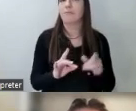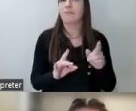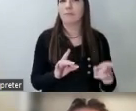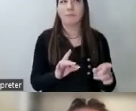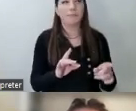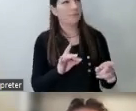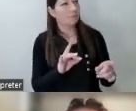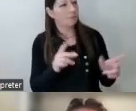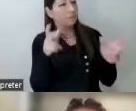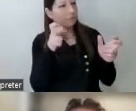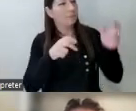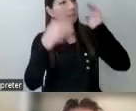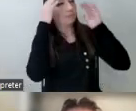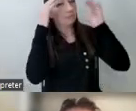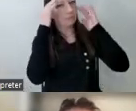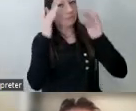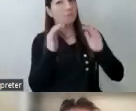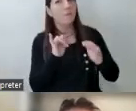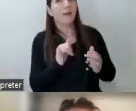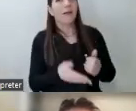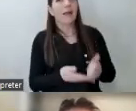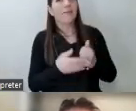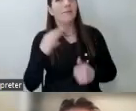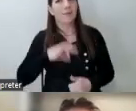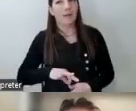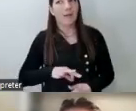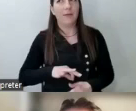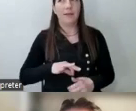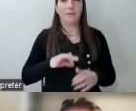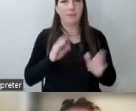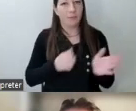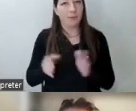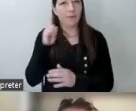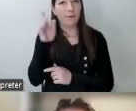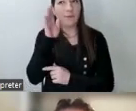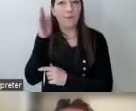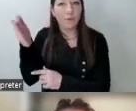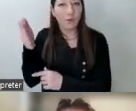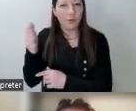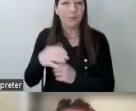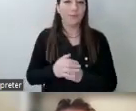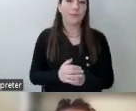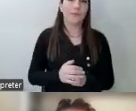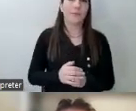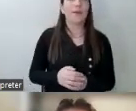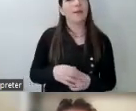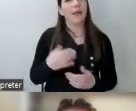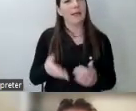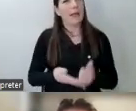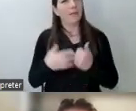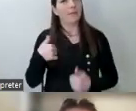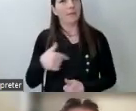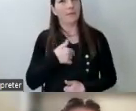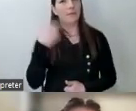approach an uncertain future. In doing so, stories remind us of our agency, that our fate is not historically